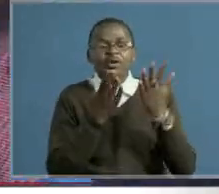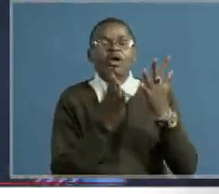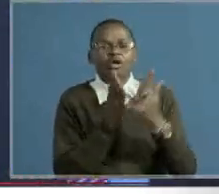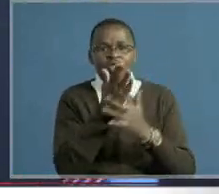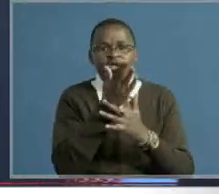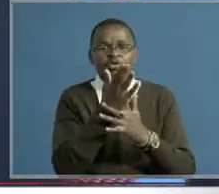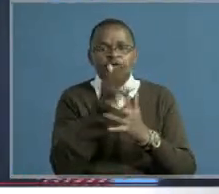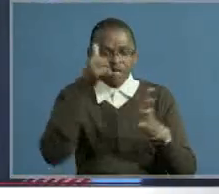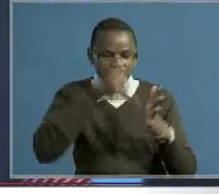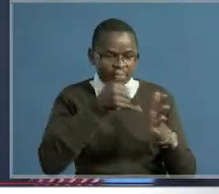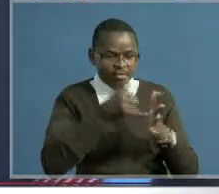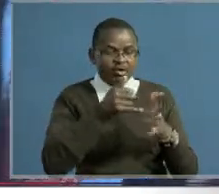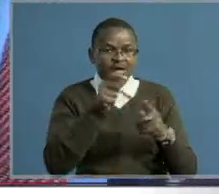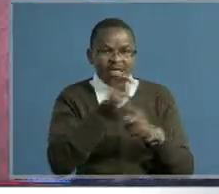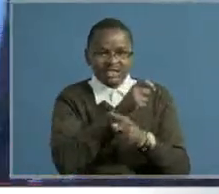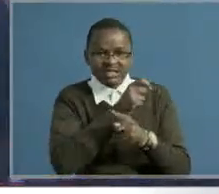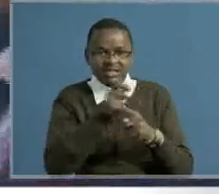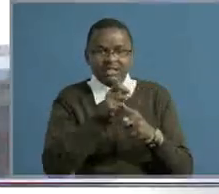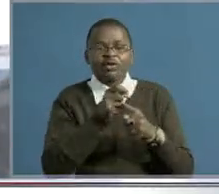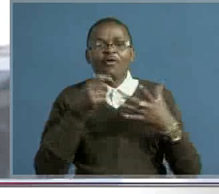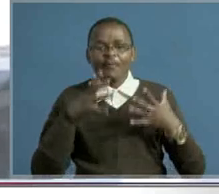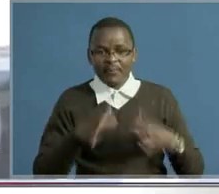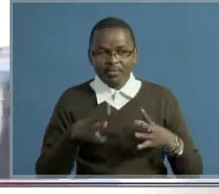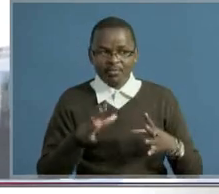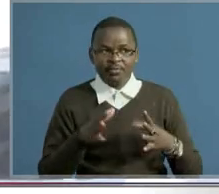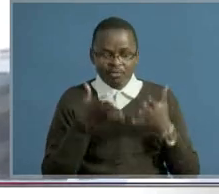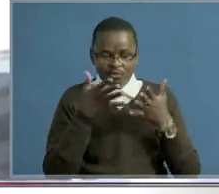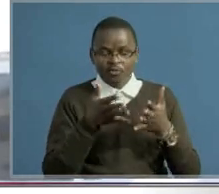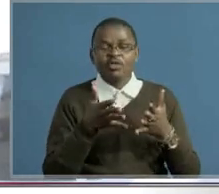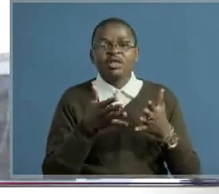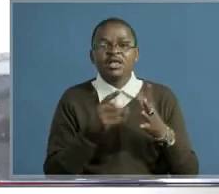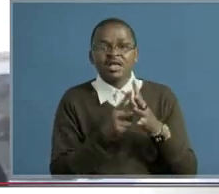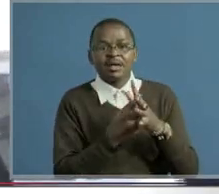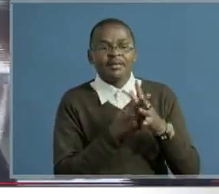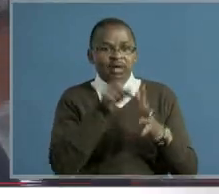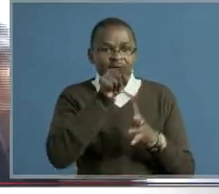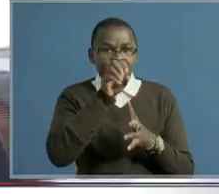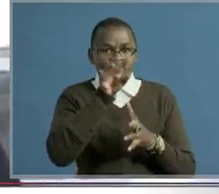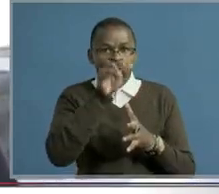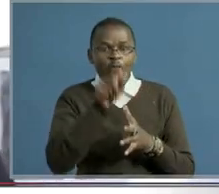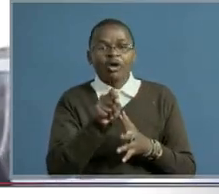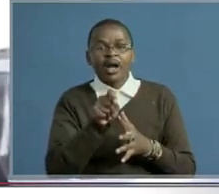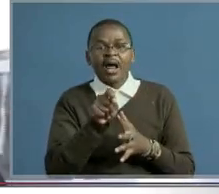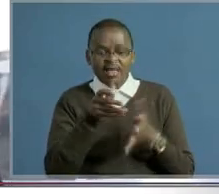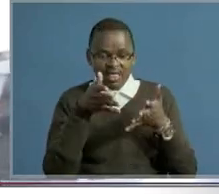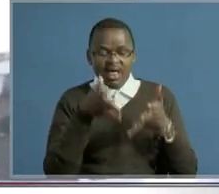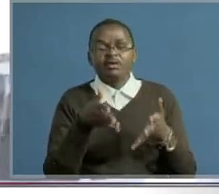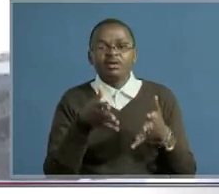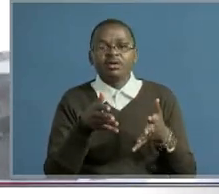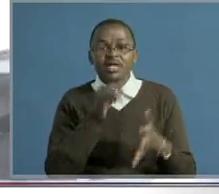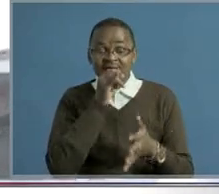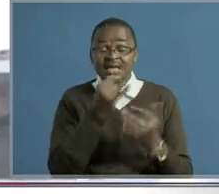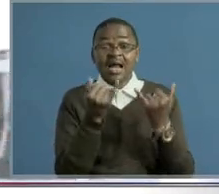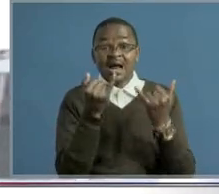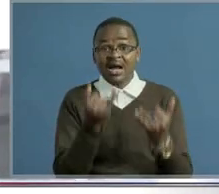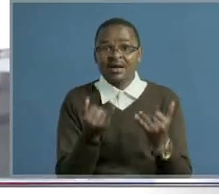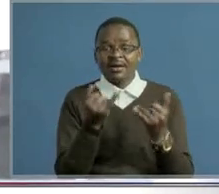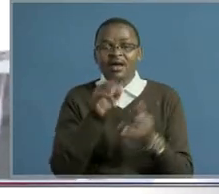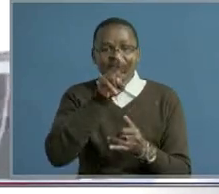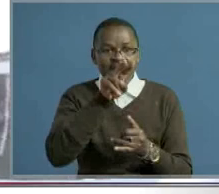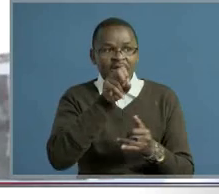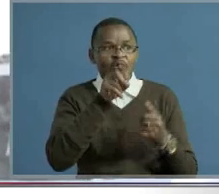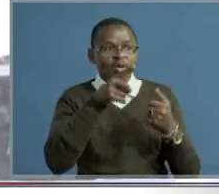investment and training of technical personnel with this launch Georgia Kenya's presence is now in